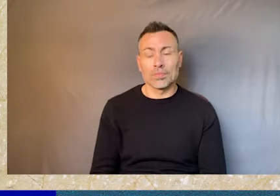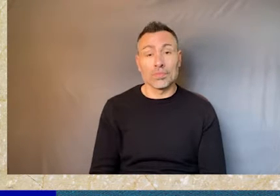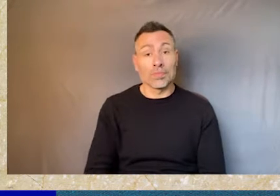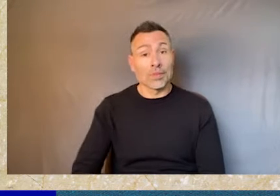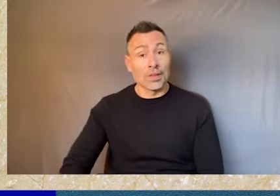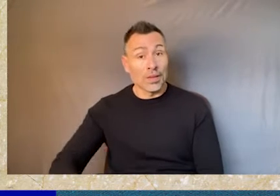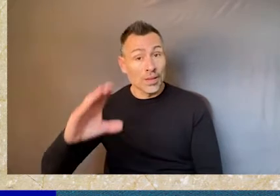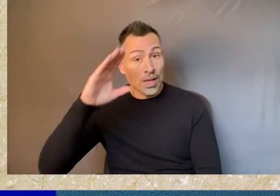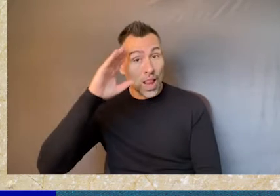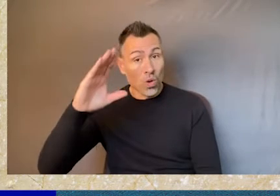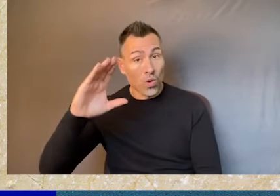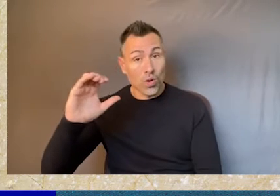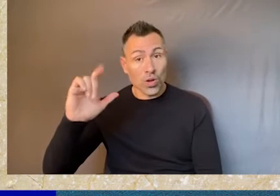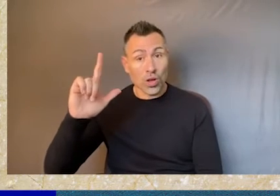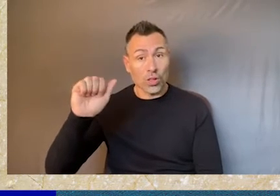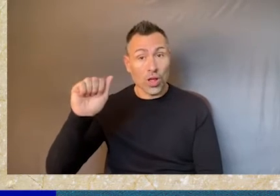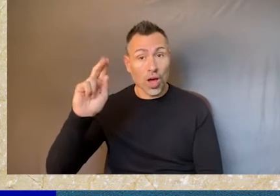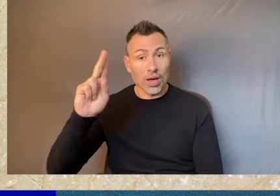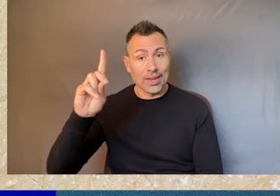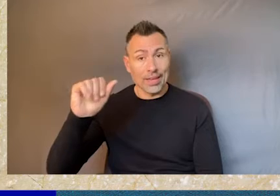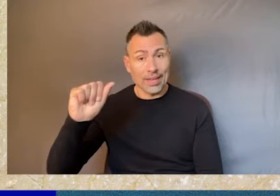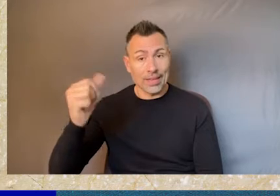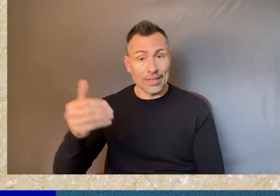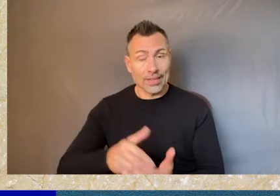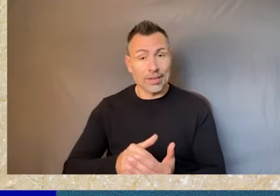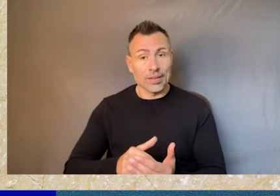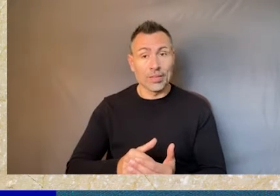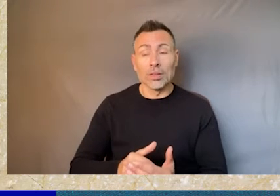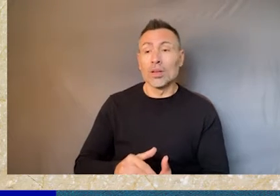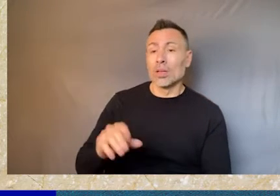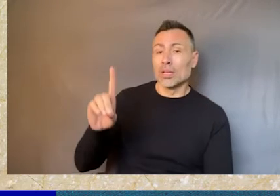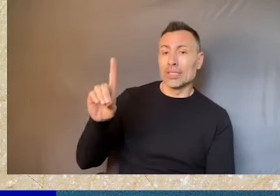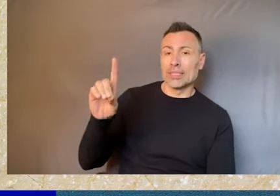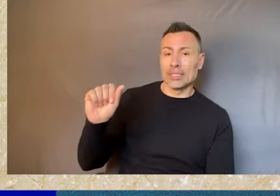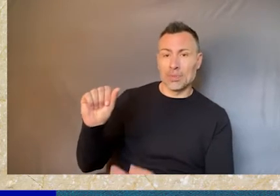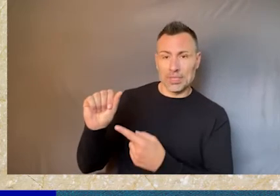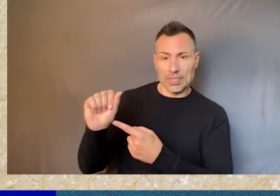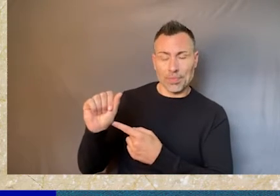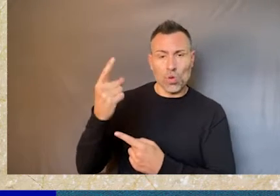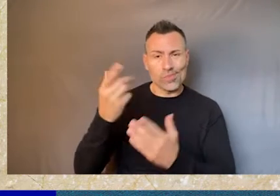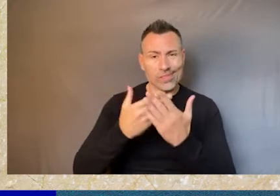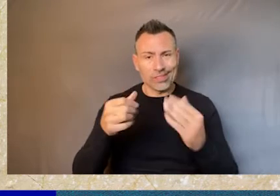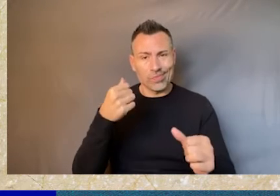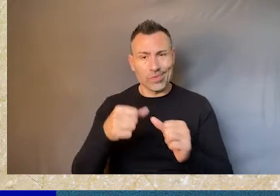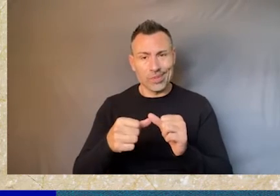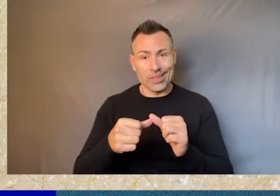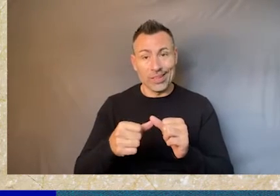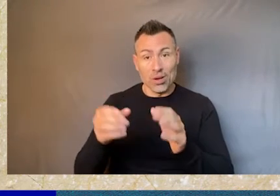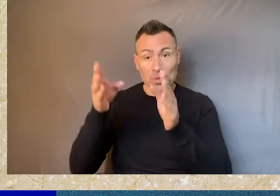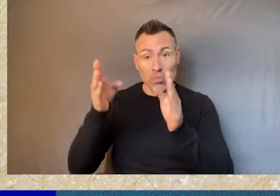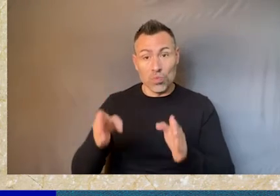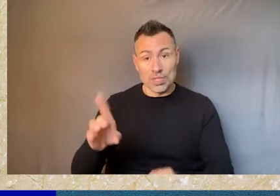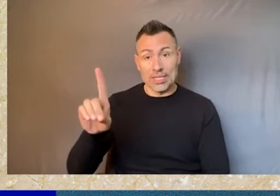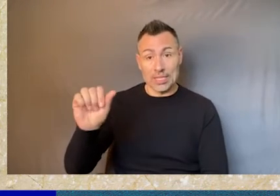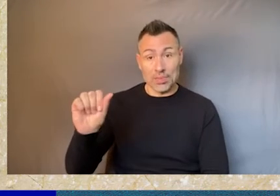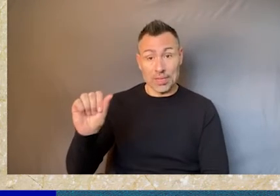Hi, it's Claudia again. When it comes to disability, another important thing to keep in mind is that a person's